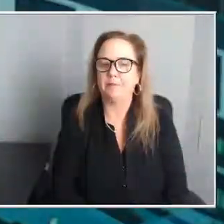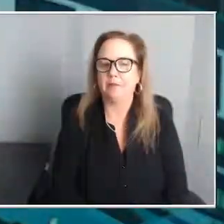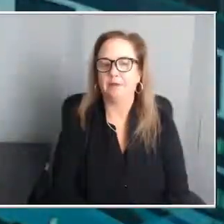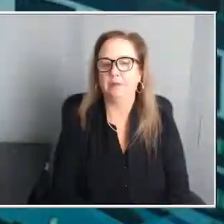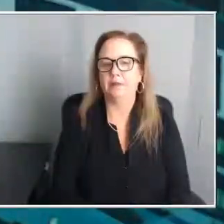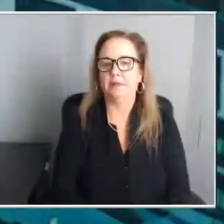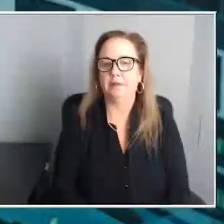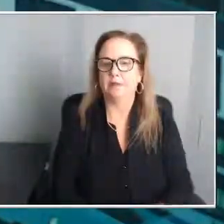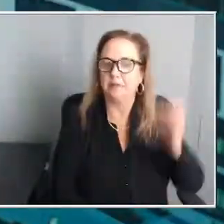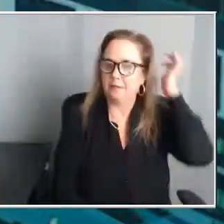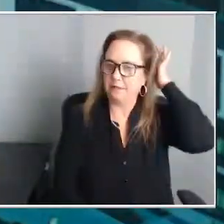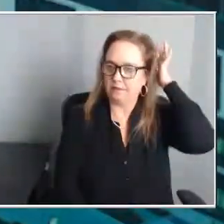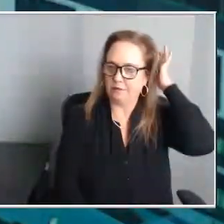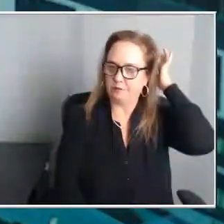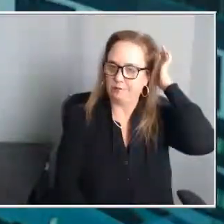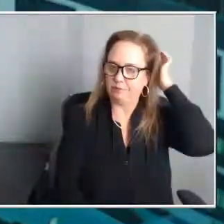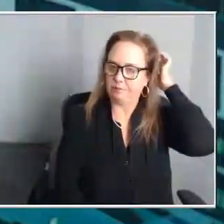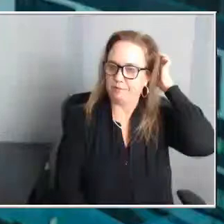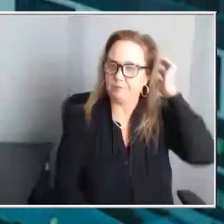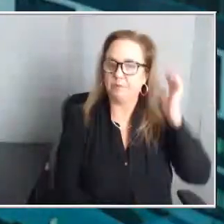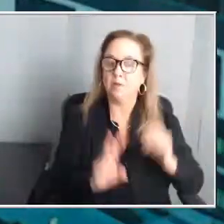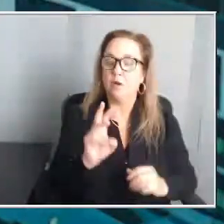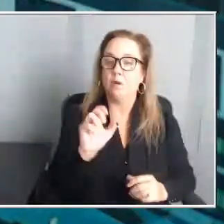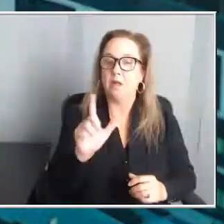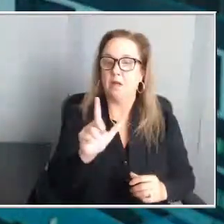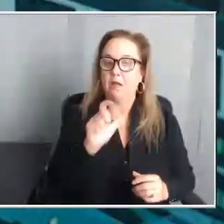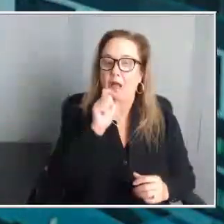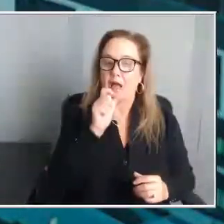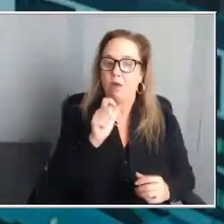Well, I don't really